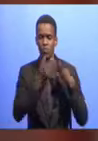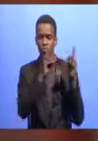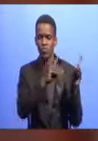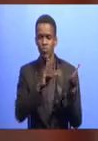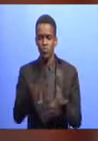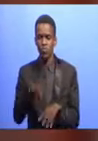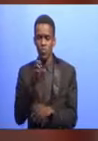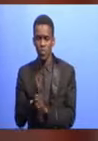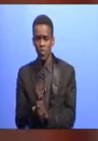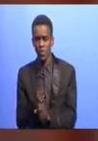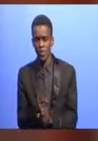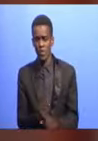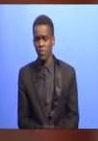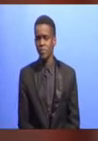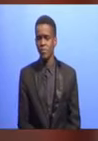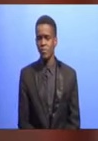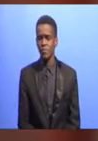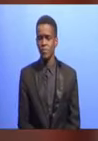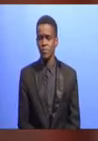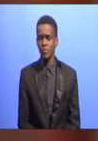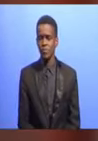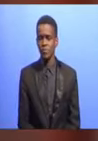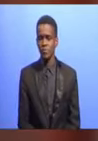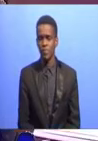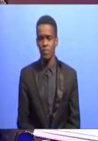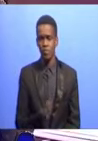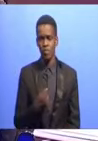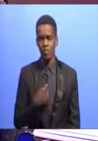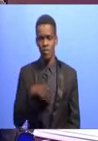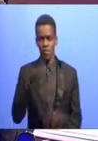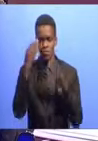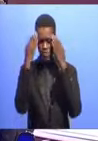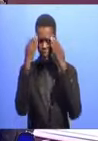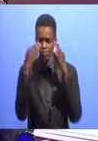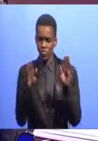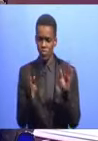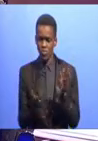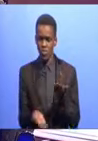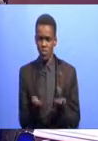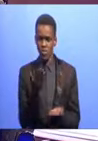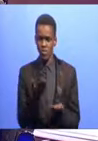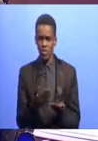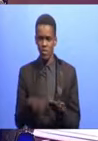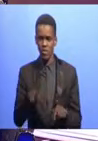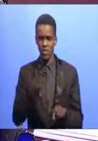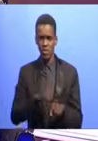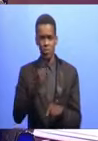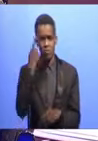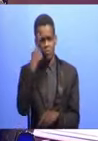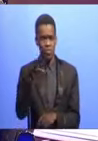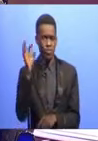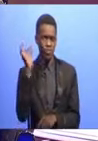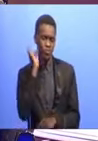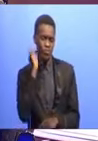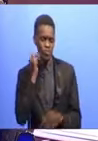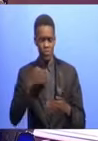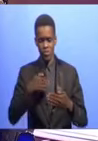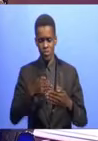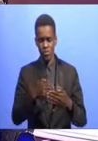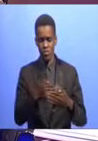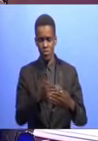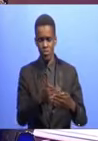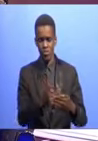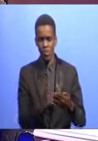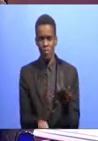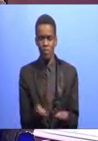than us. Yes. Ha ke tsaka rena go ya dikhang setse e tsamela gore tshwara mme gongwe ga rena go nna mmogo mo karolong e tleng a